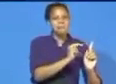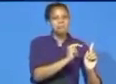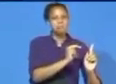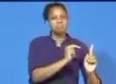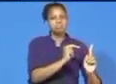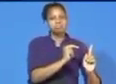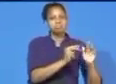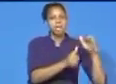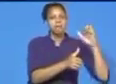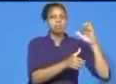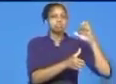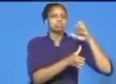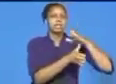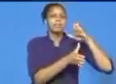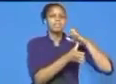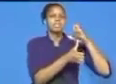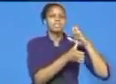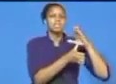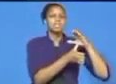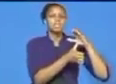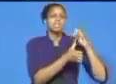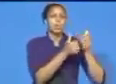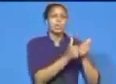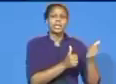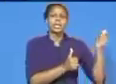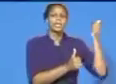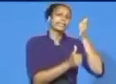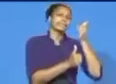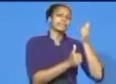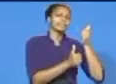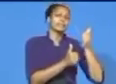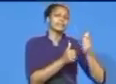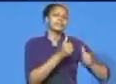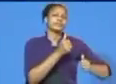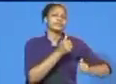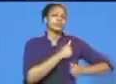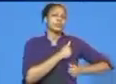Syrians, was a great man. I have to pause here.